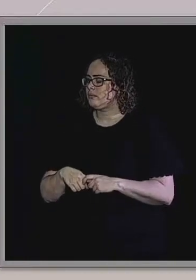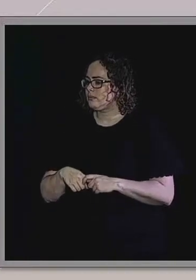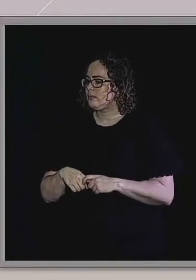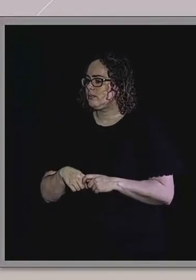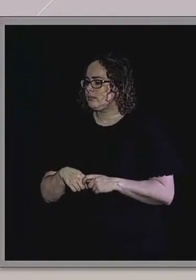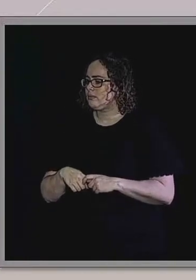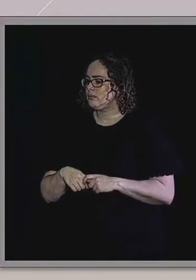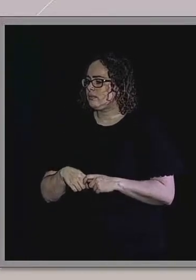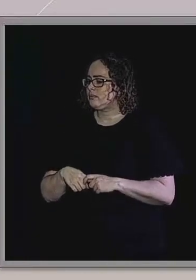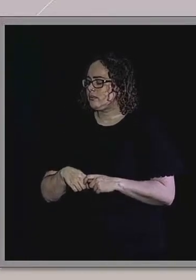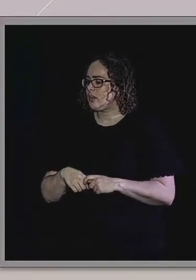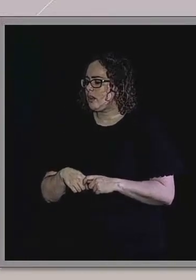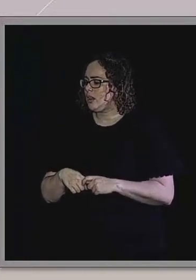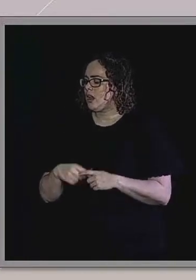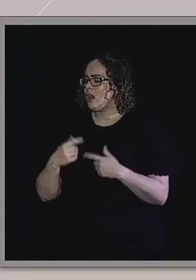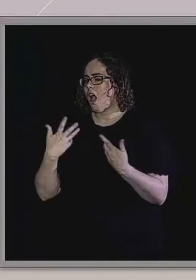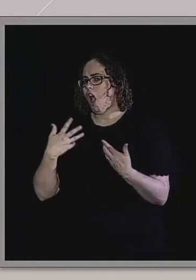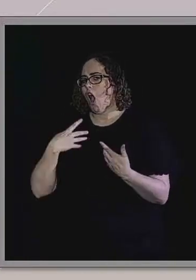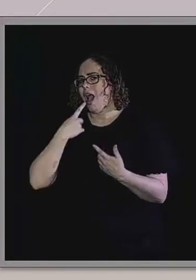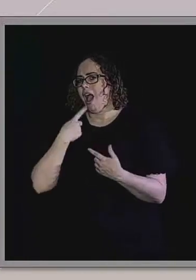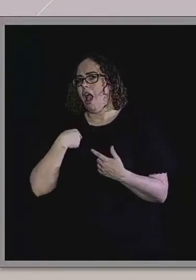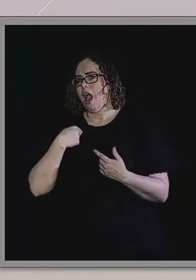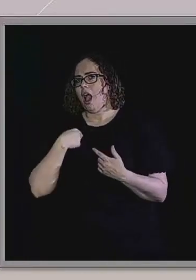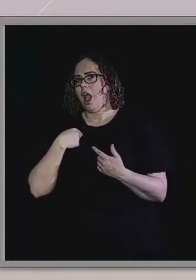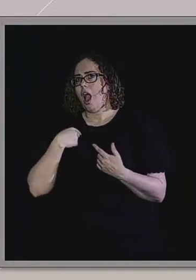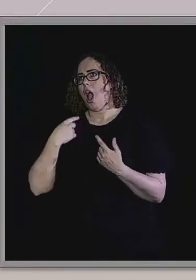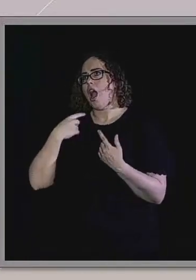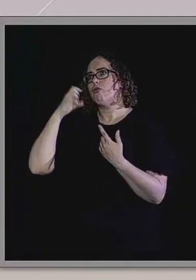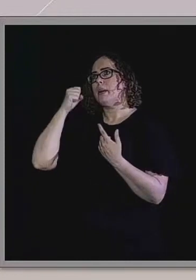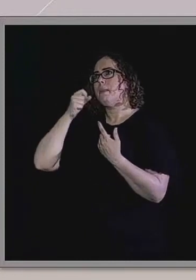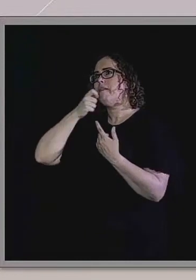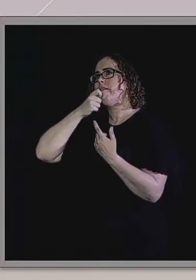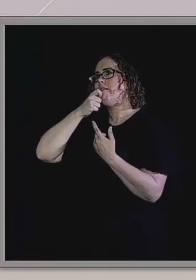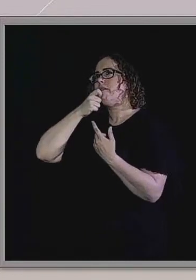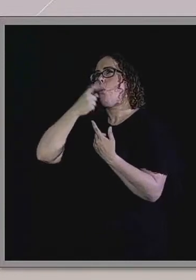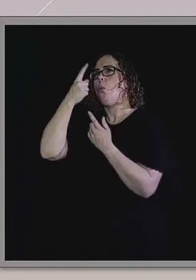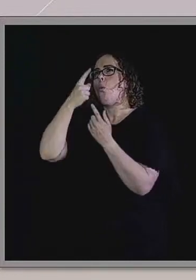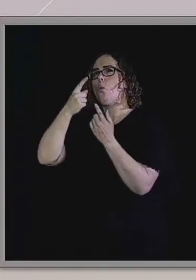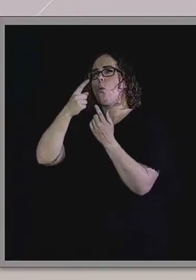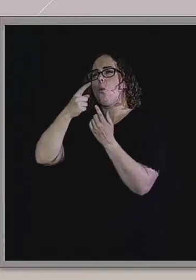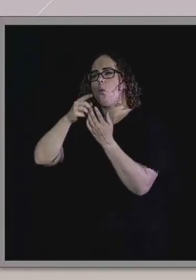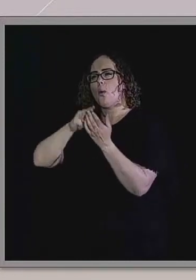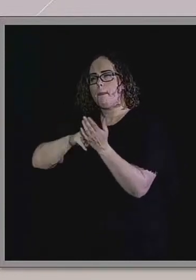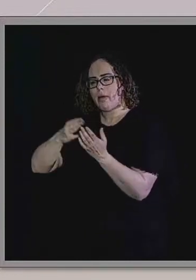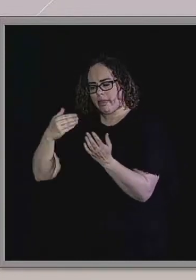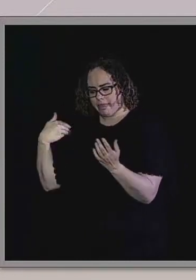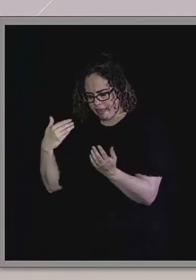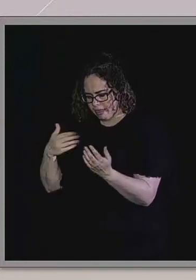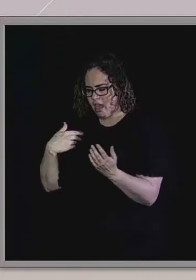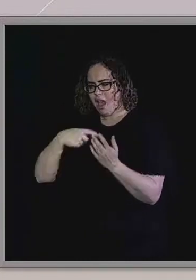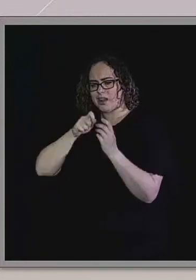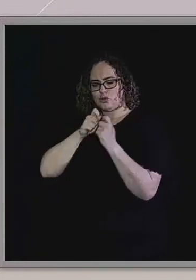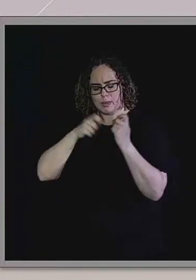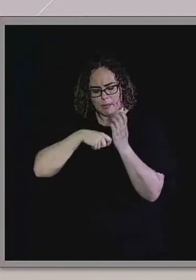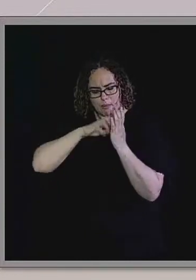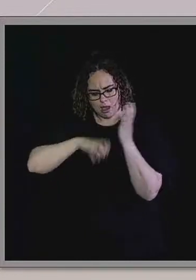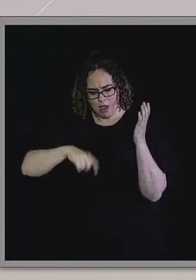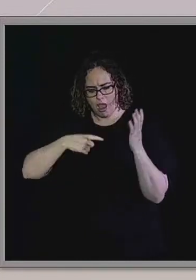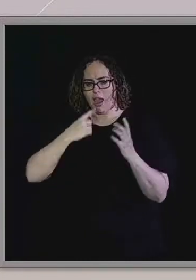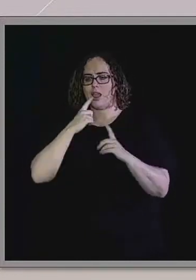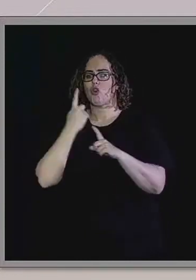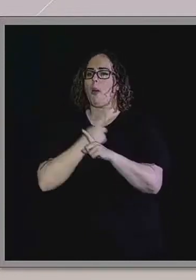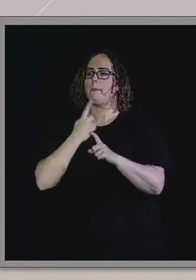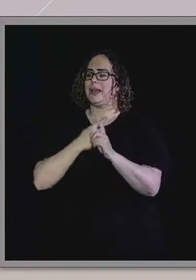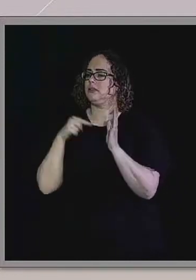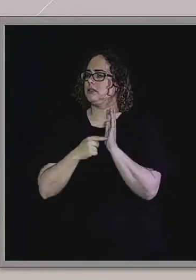said something in an article about a month back, I think, when these articles were flying around. I said the whole responsibility really